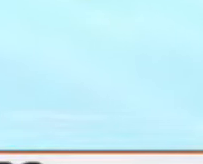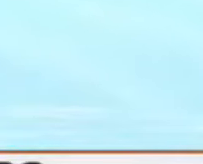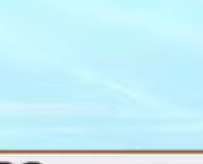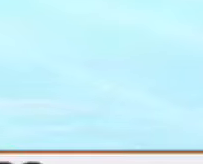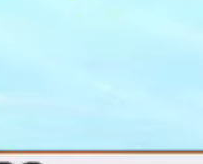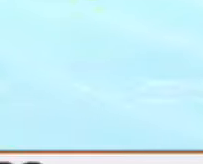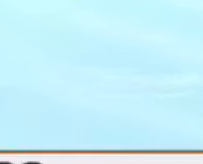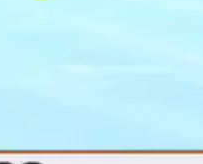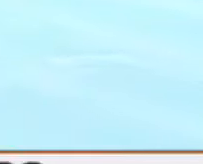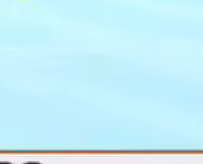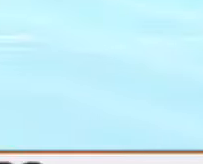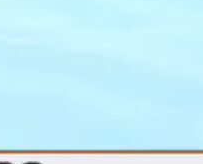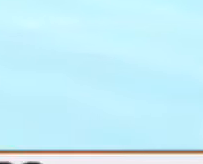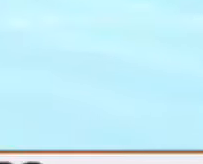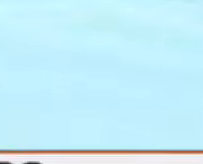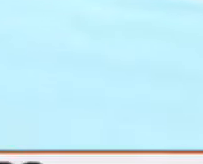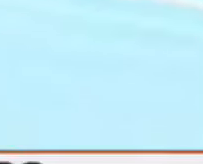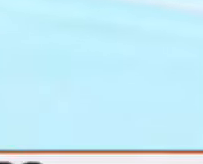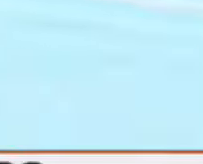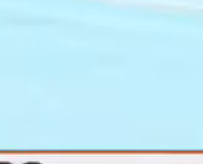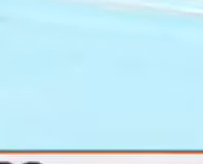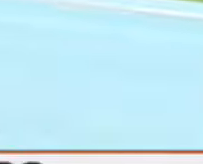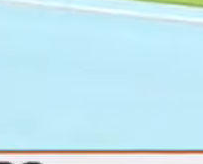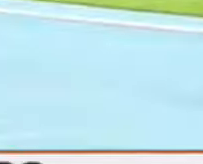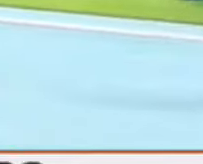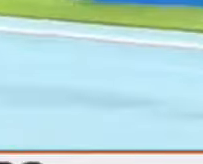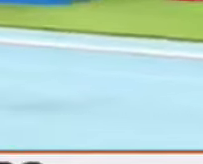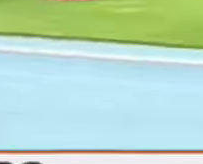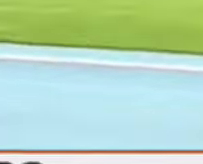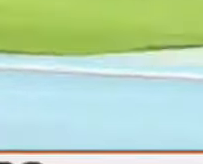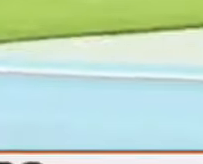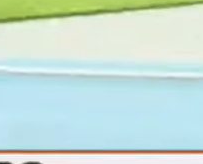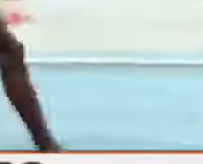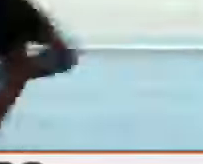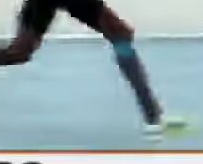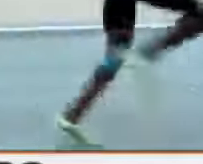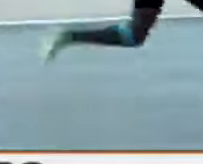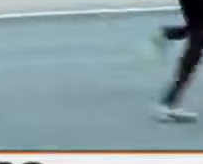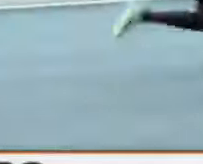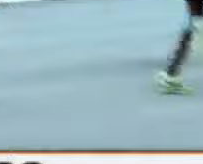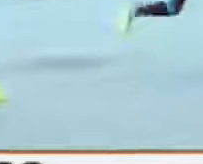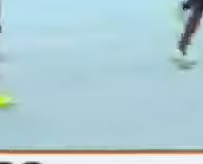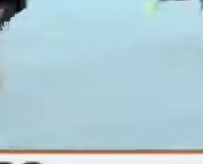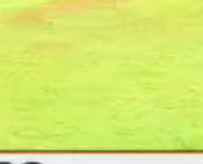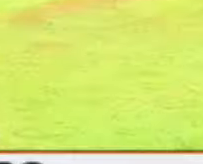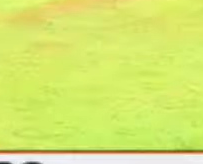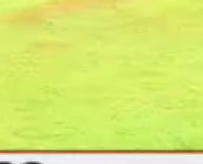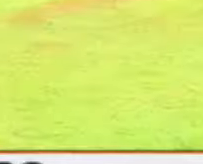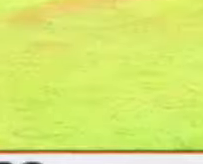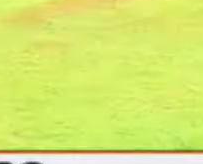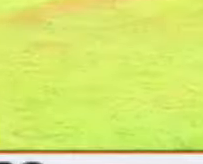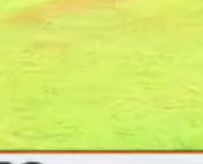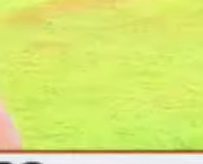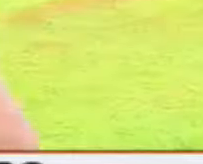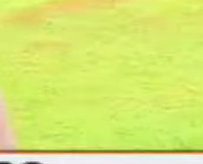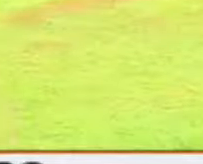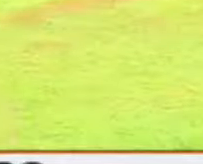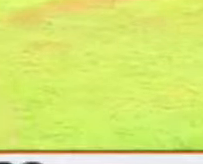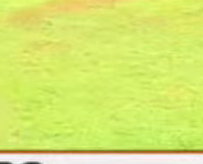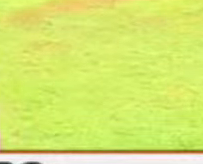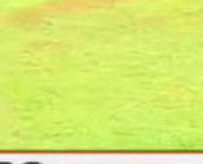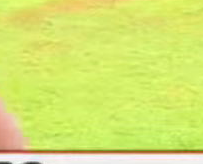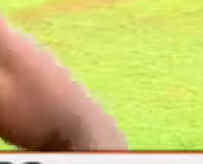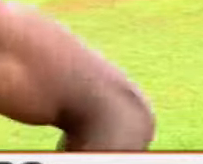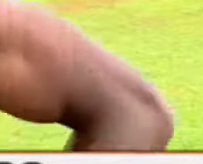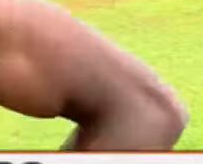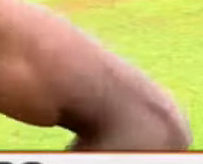other time in 2019 I did not participate in 100 meters, but now I'm very happy that I have won this. So I'm